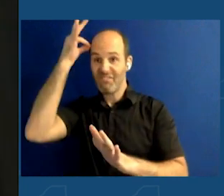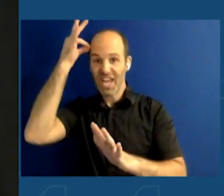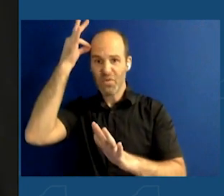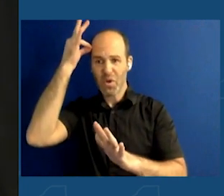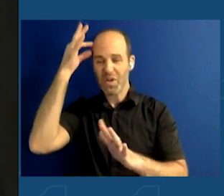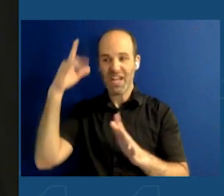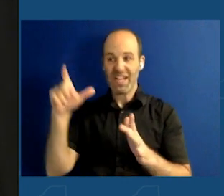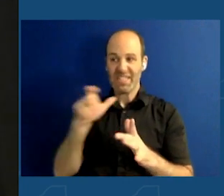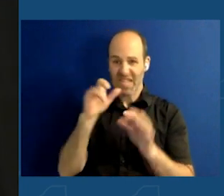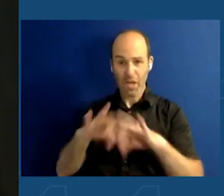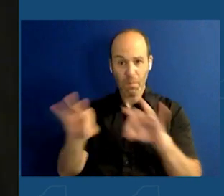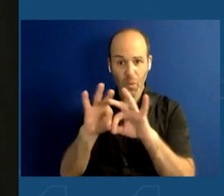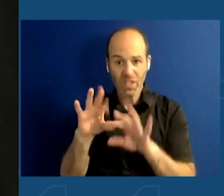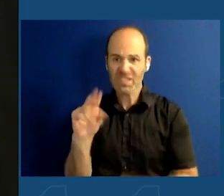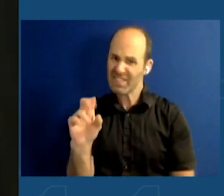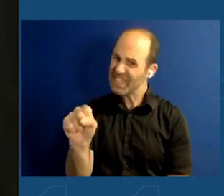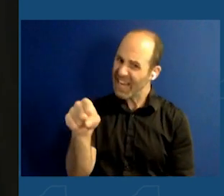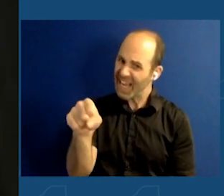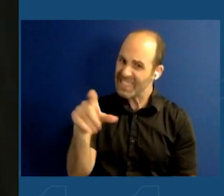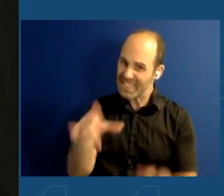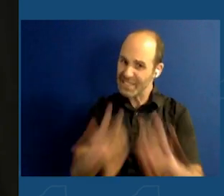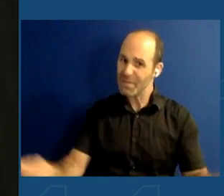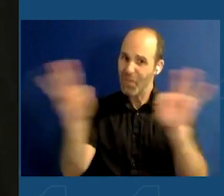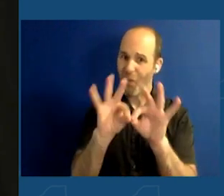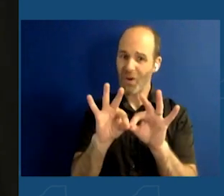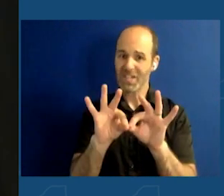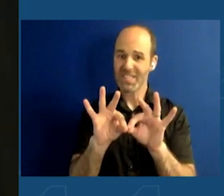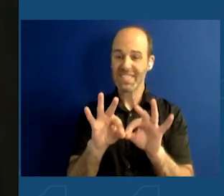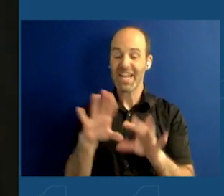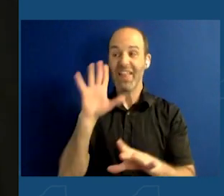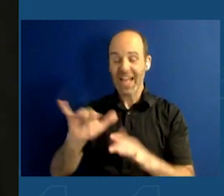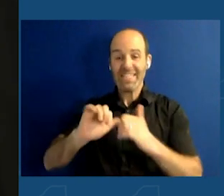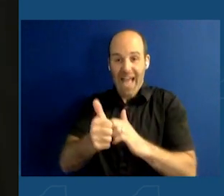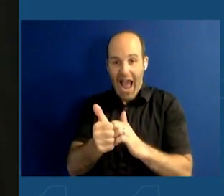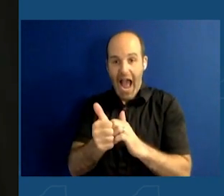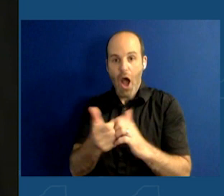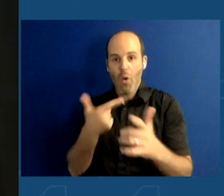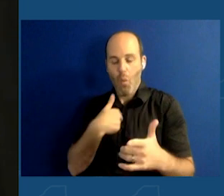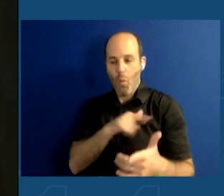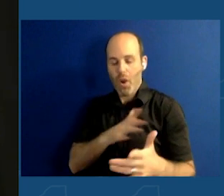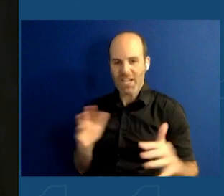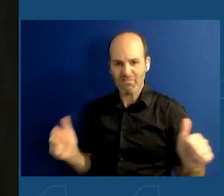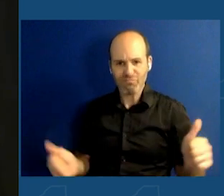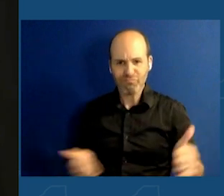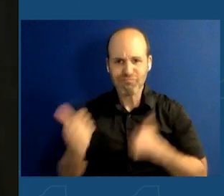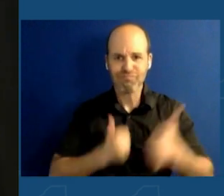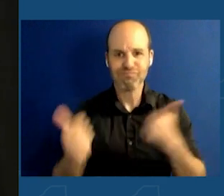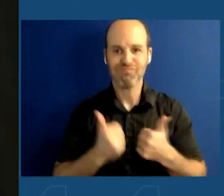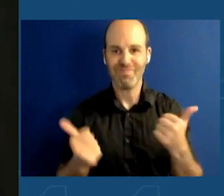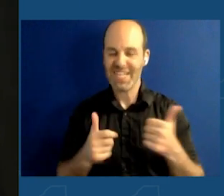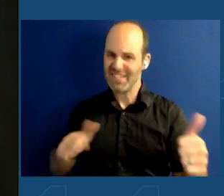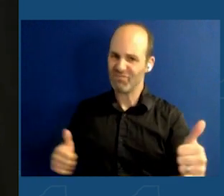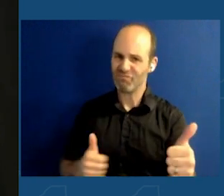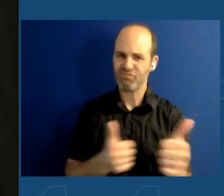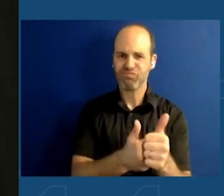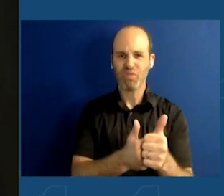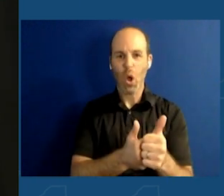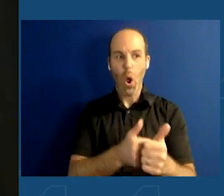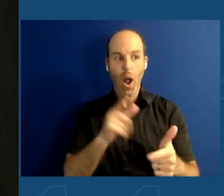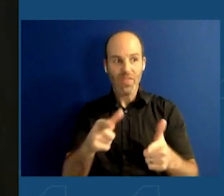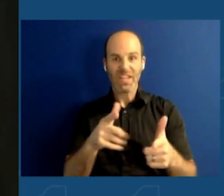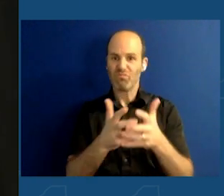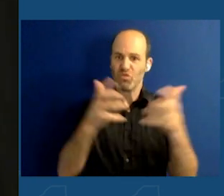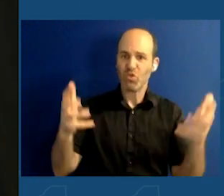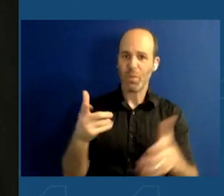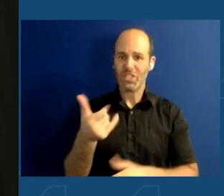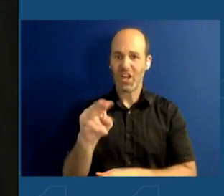needed to go after an extremely aggressive overproliferation of guns in our country. And what